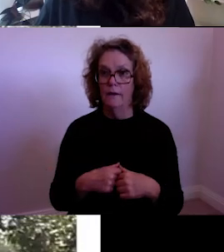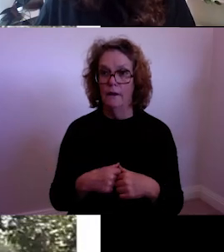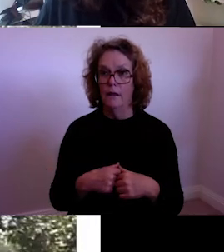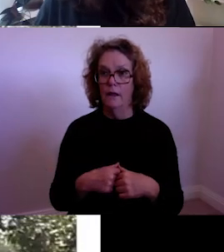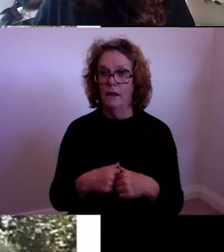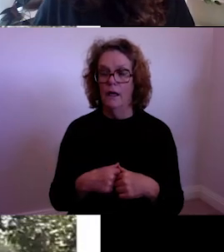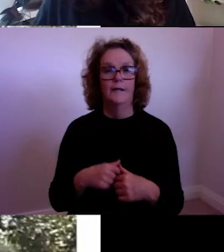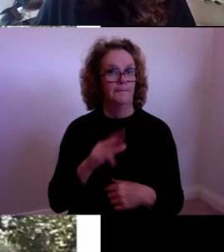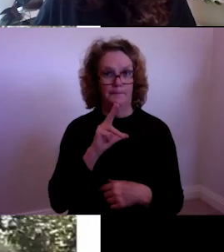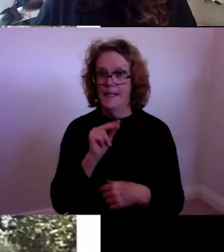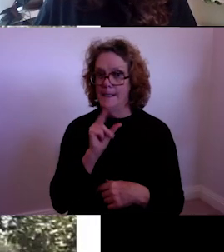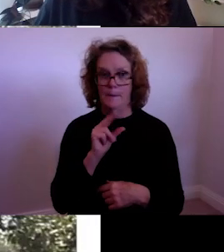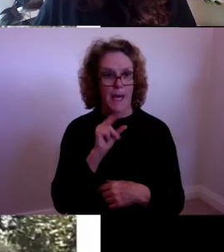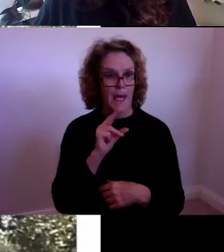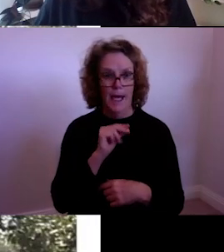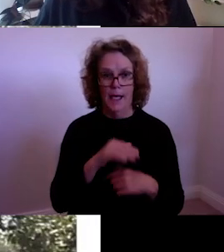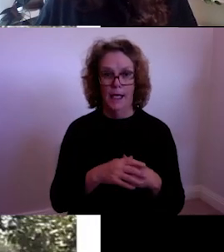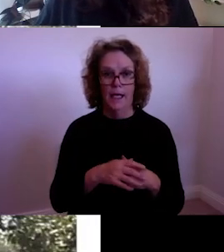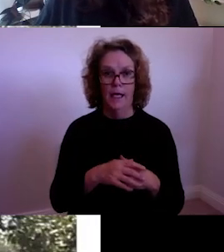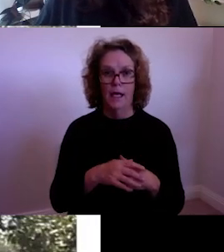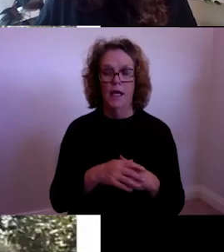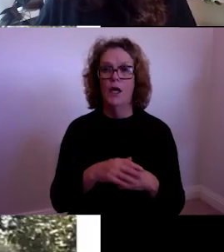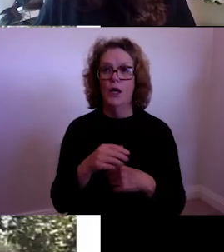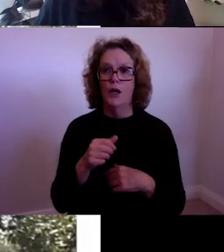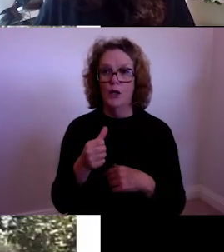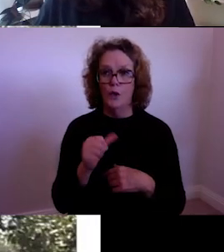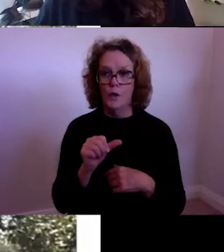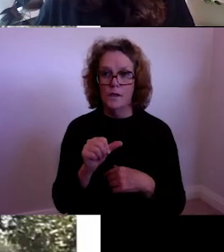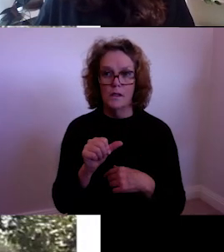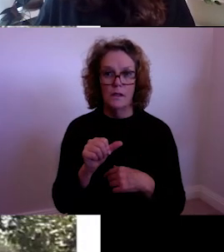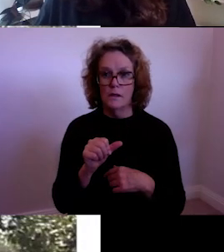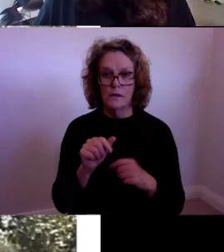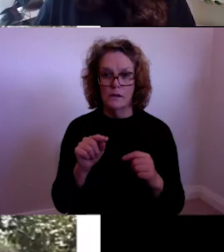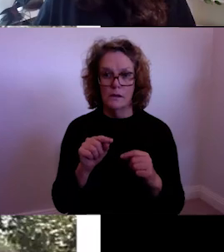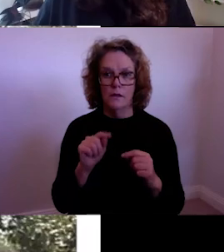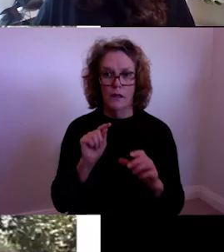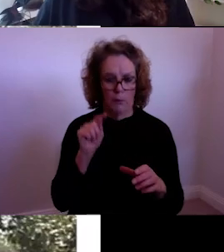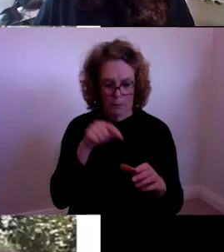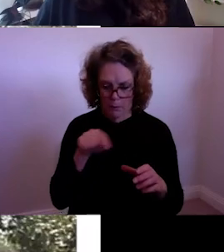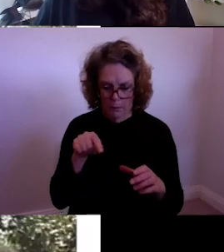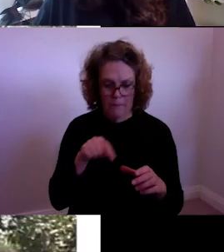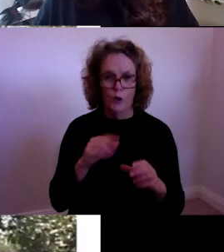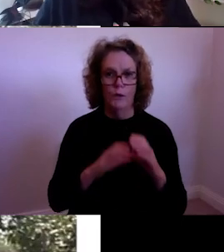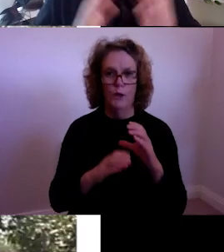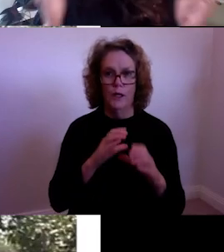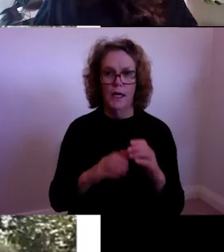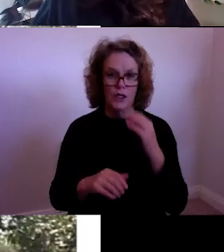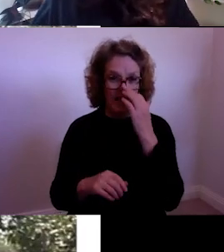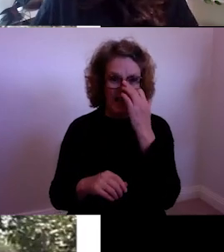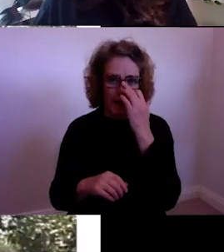is non-speaking, uses an eye gaze for communication, and is peg fed. So that's where